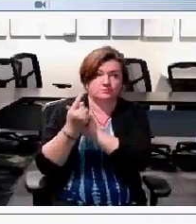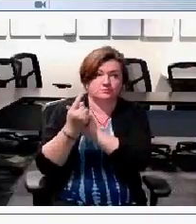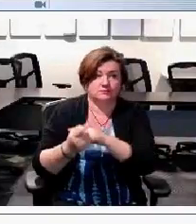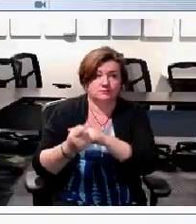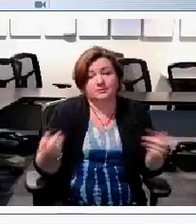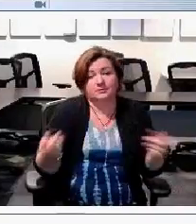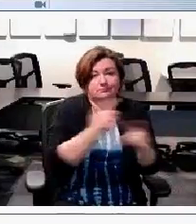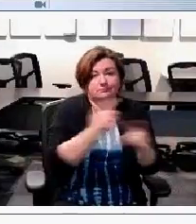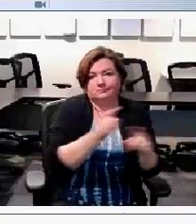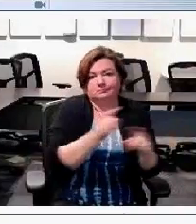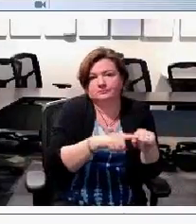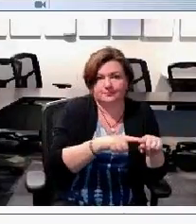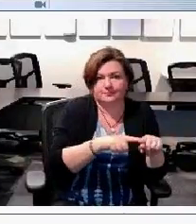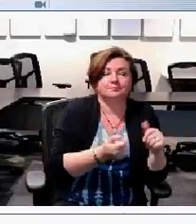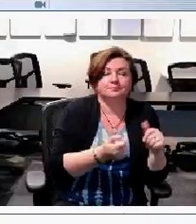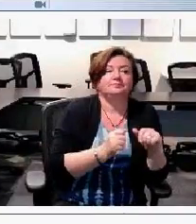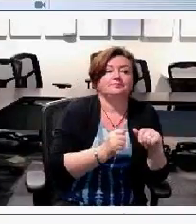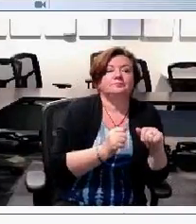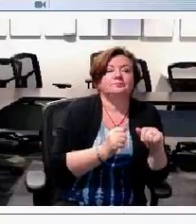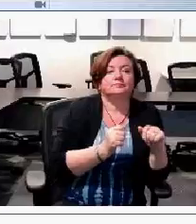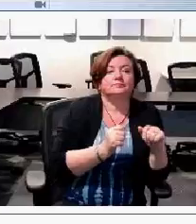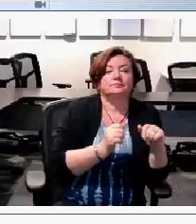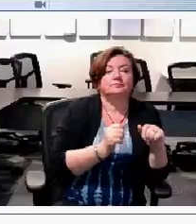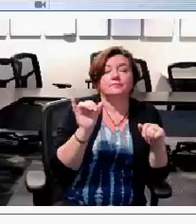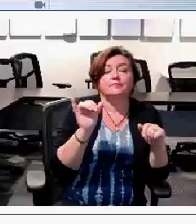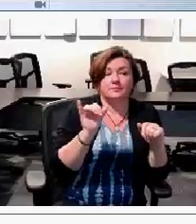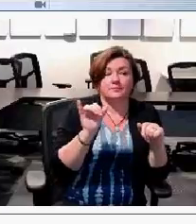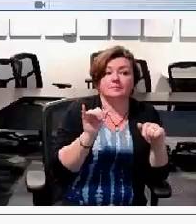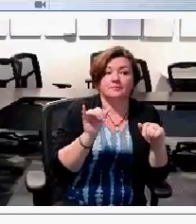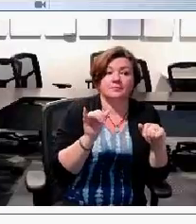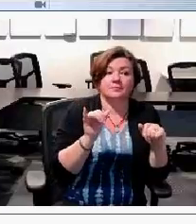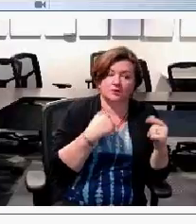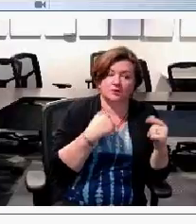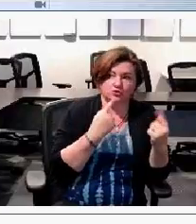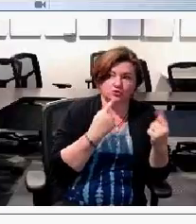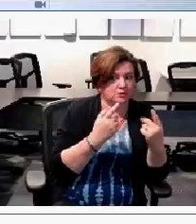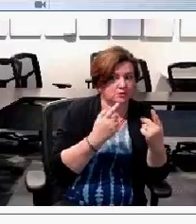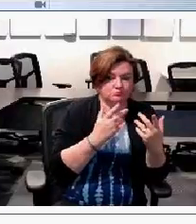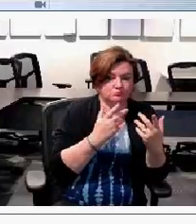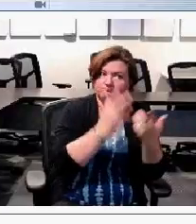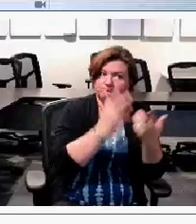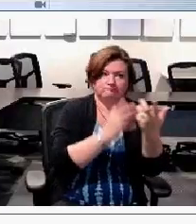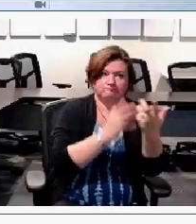or vice versa. And we work very collaboratively. So